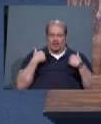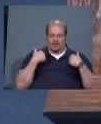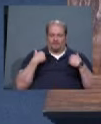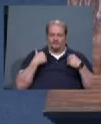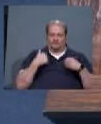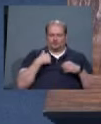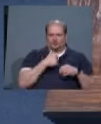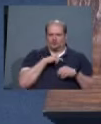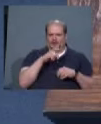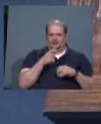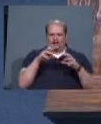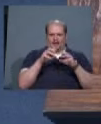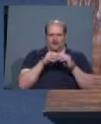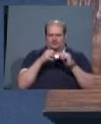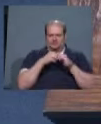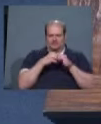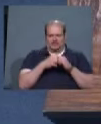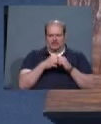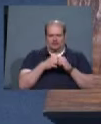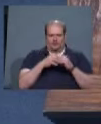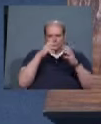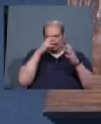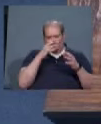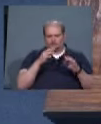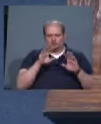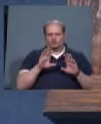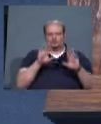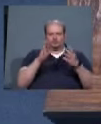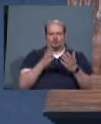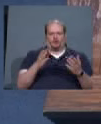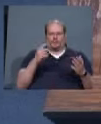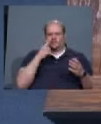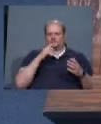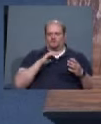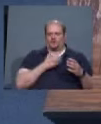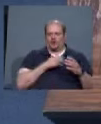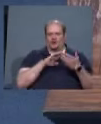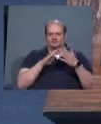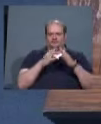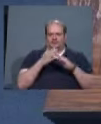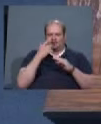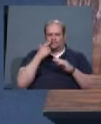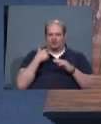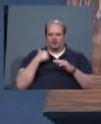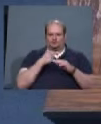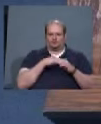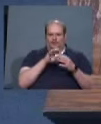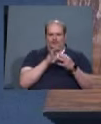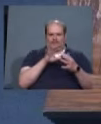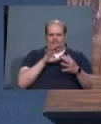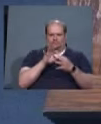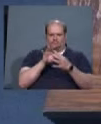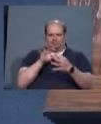so we can't come together and choose greatness because we keep pulling ourselves apart.